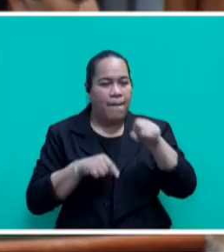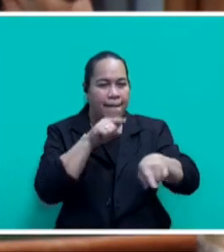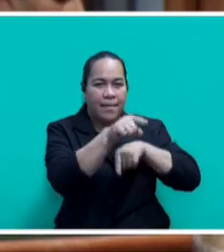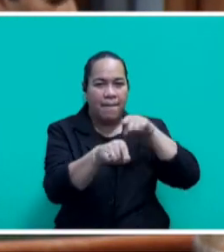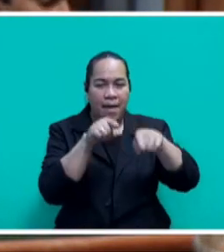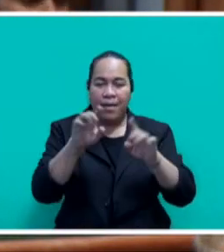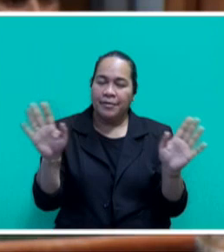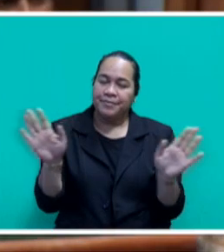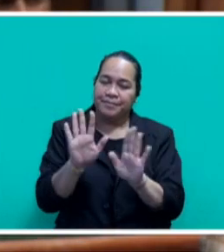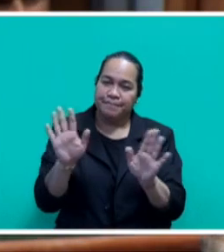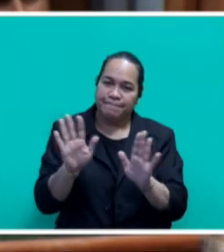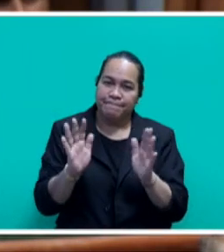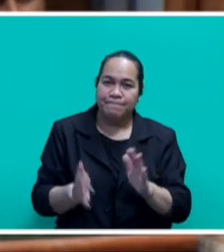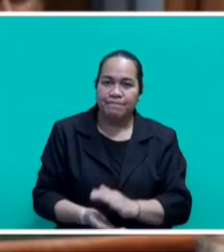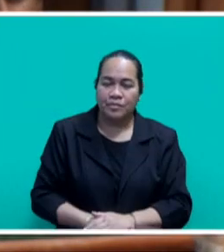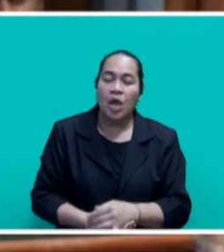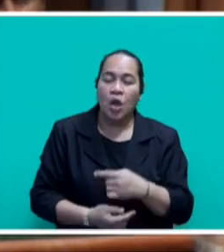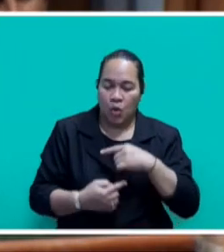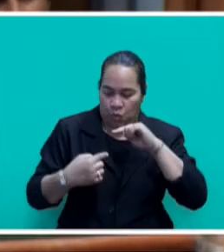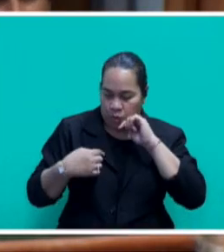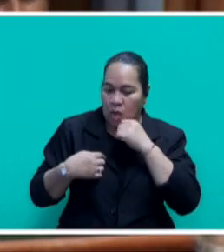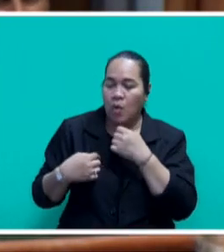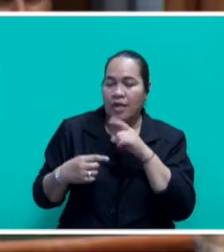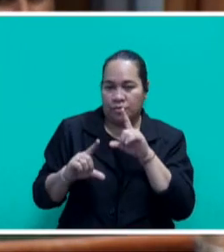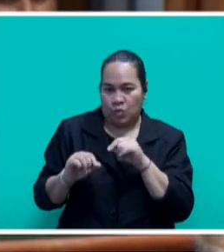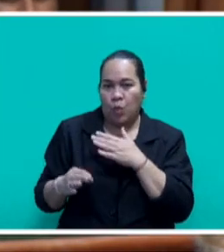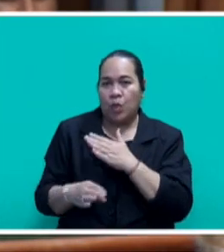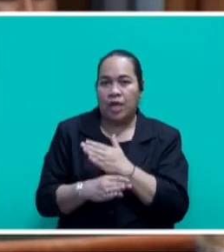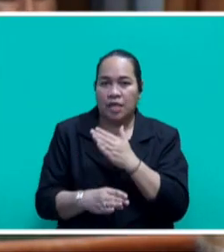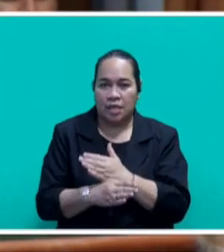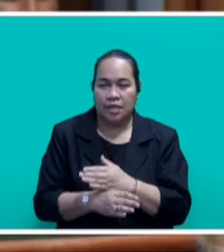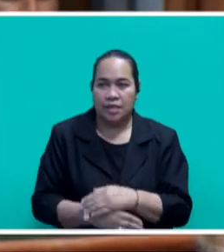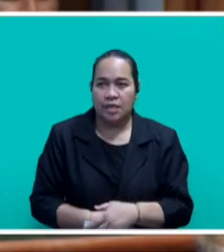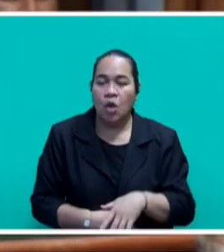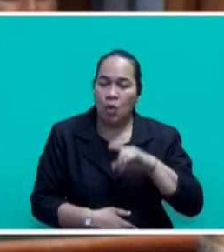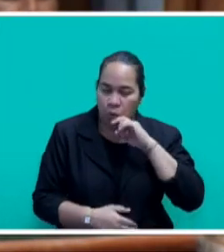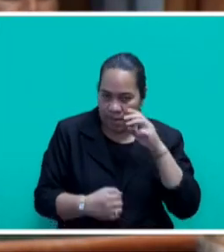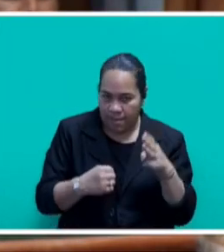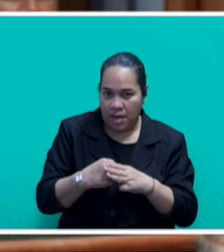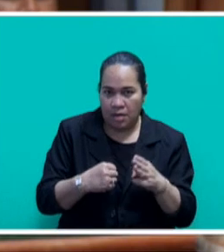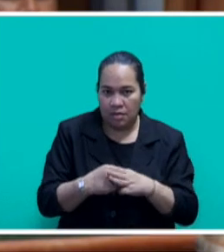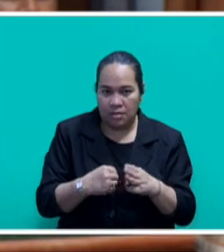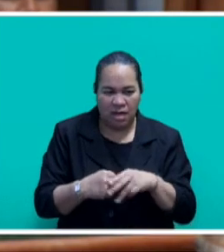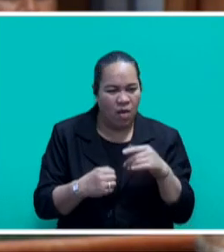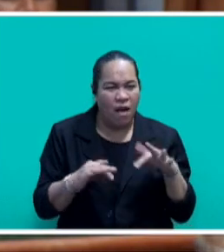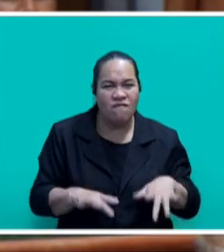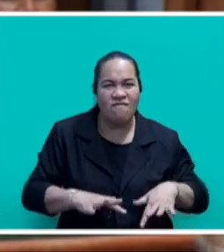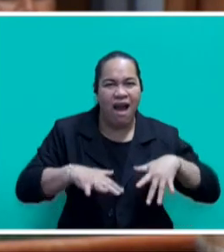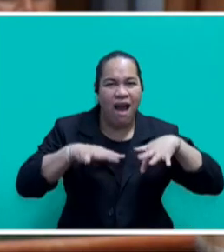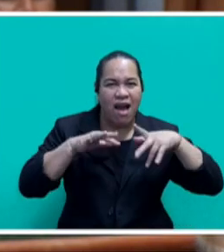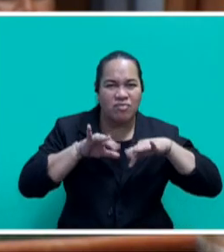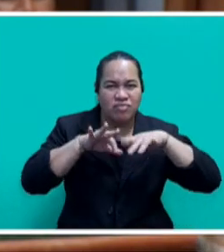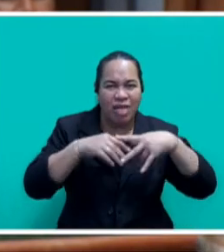game. We will get on with the job. We will fix the floodgates. We will